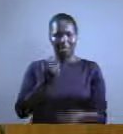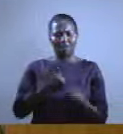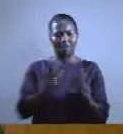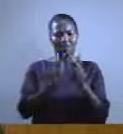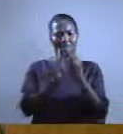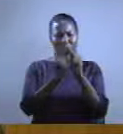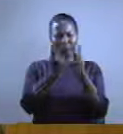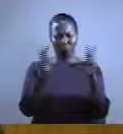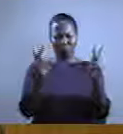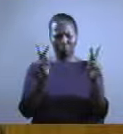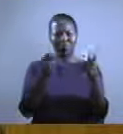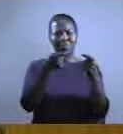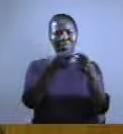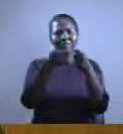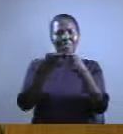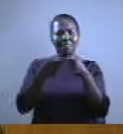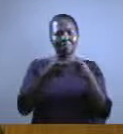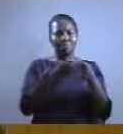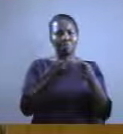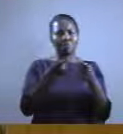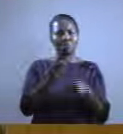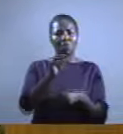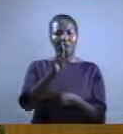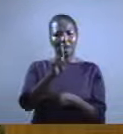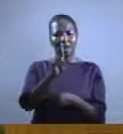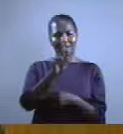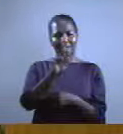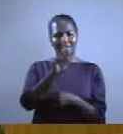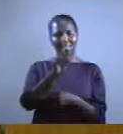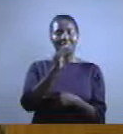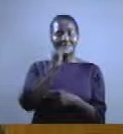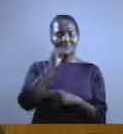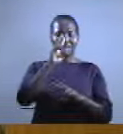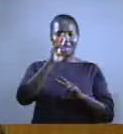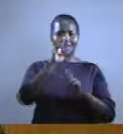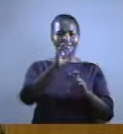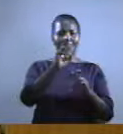direct subsidies for R&Ds, which is research and development,